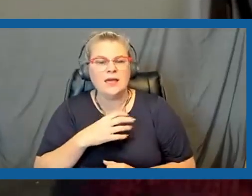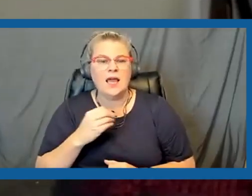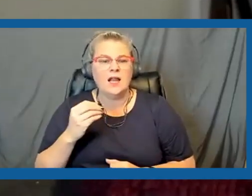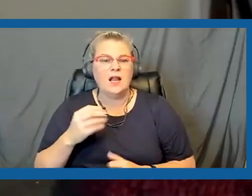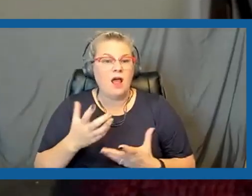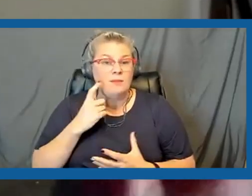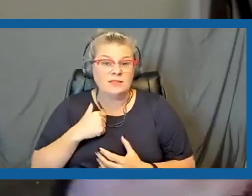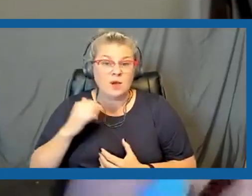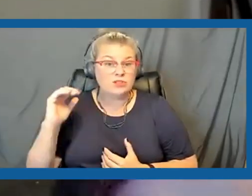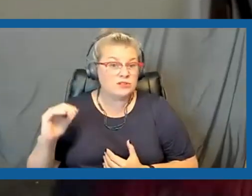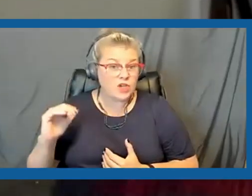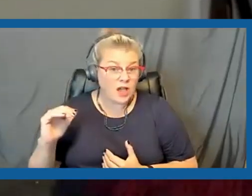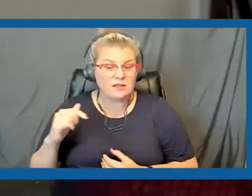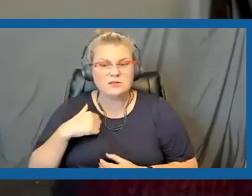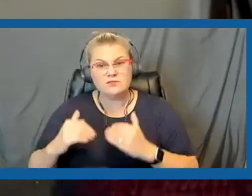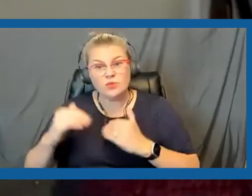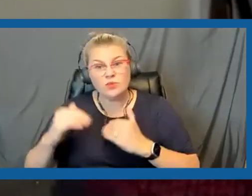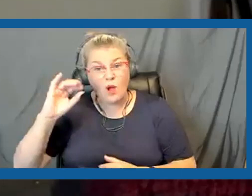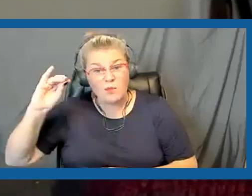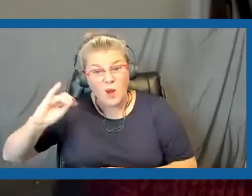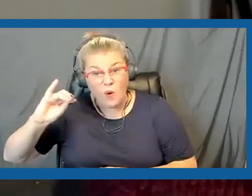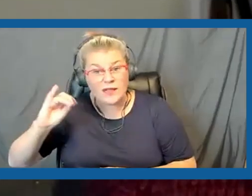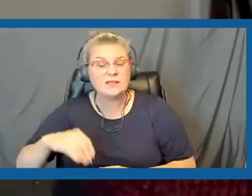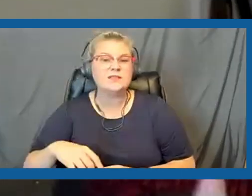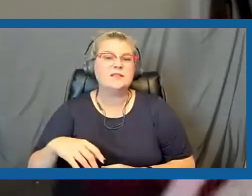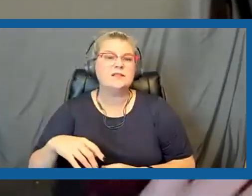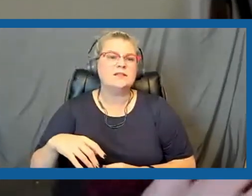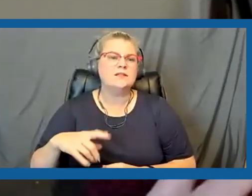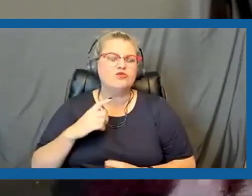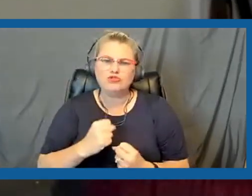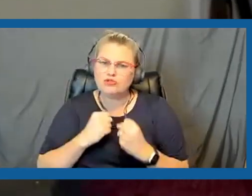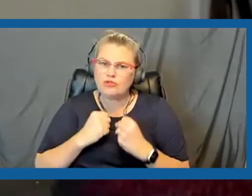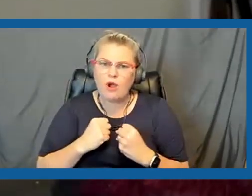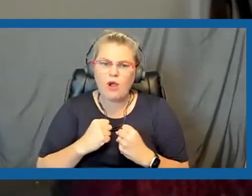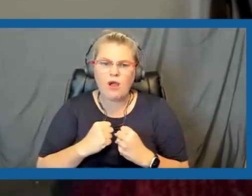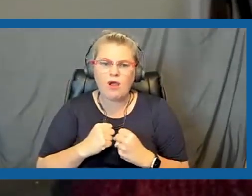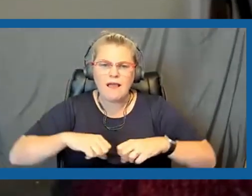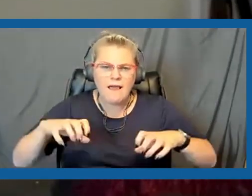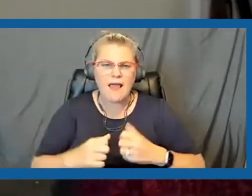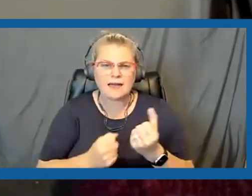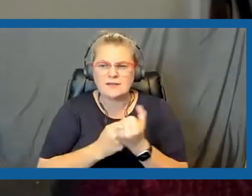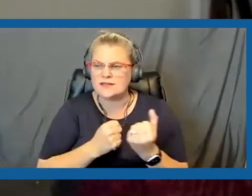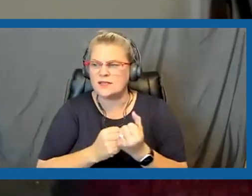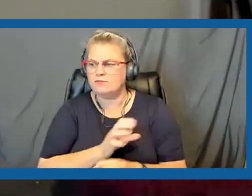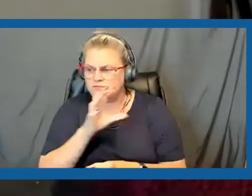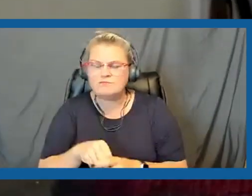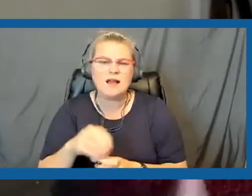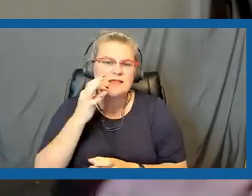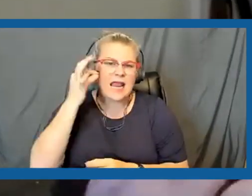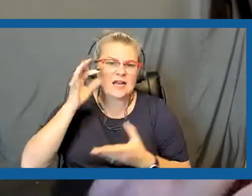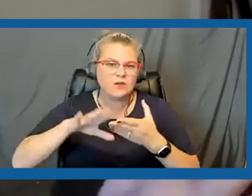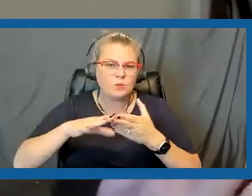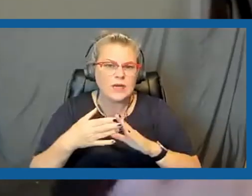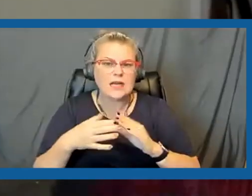I was a child. I grew up in Oakland, California, where there is a strong activism among the Native community,